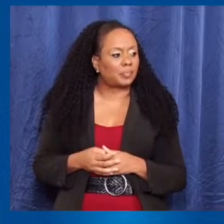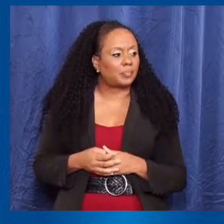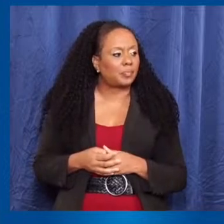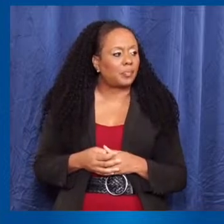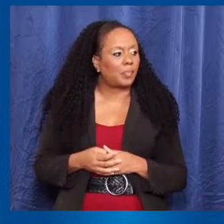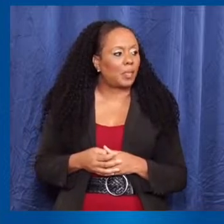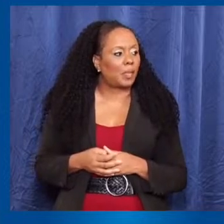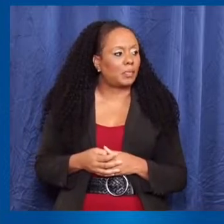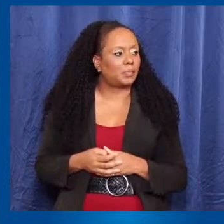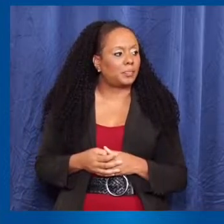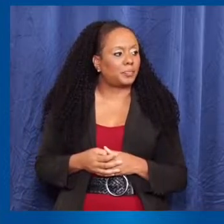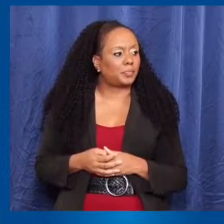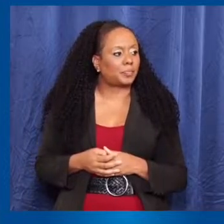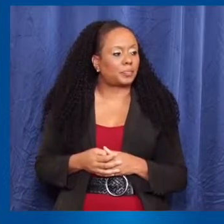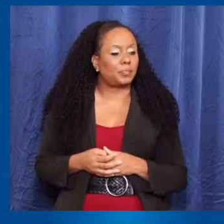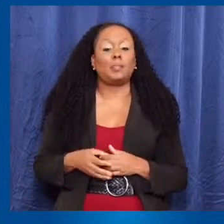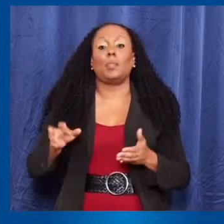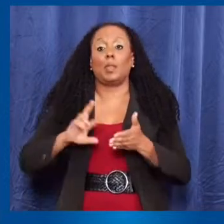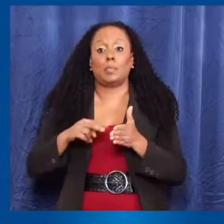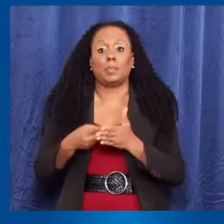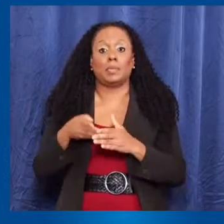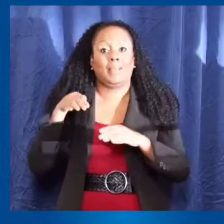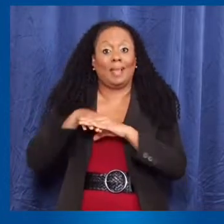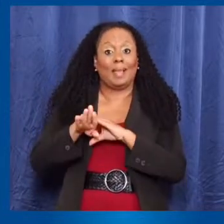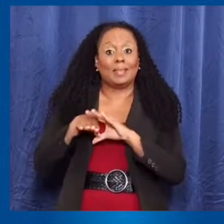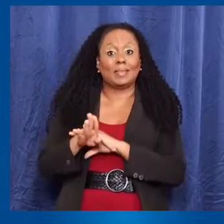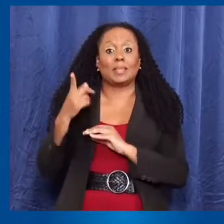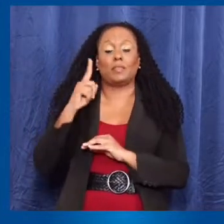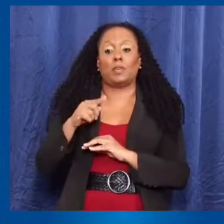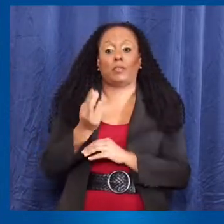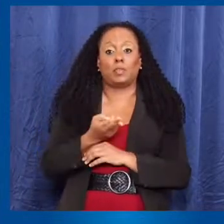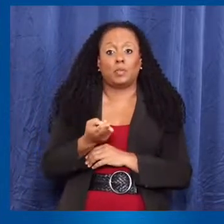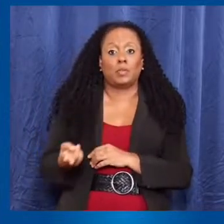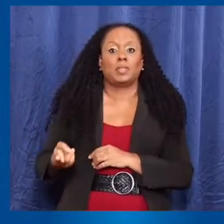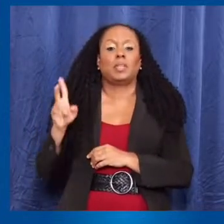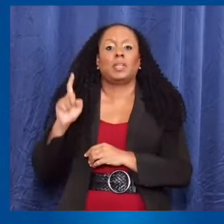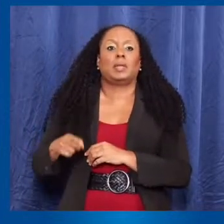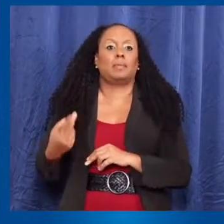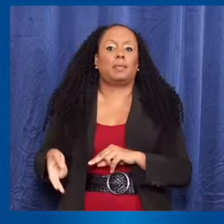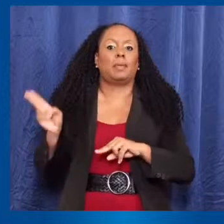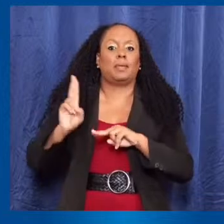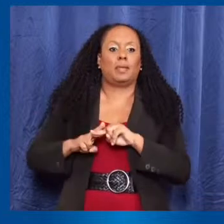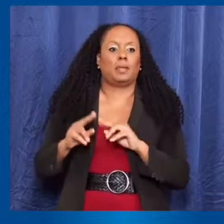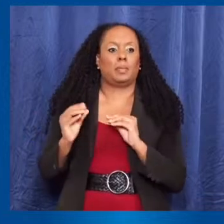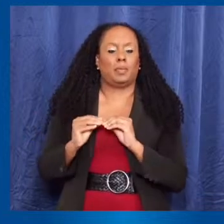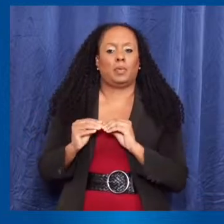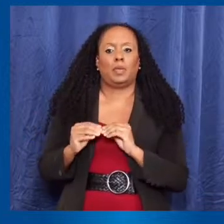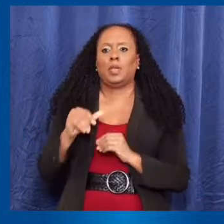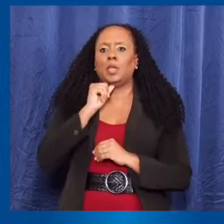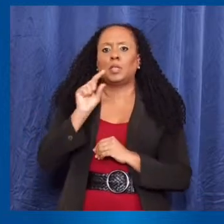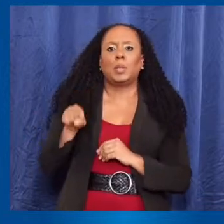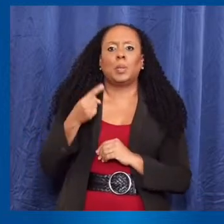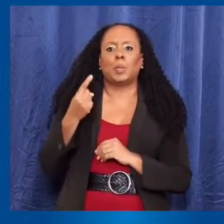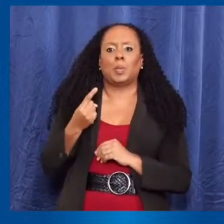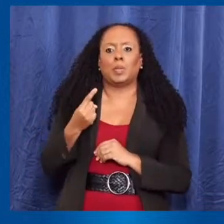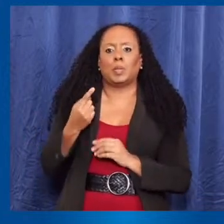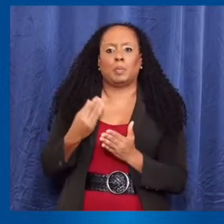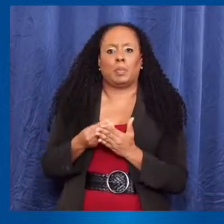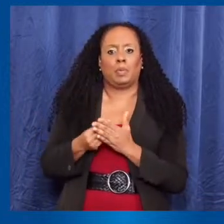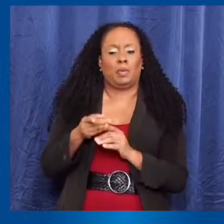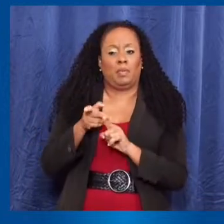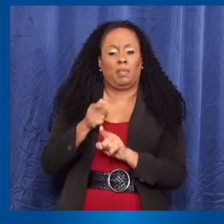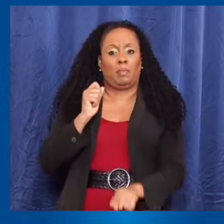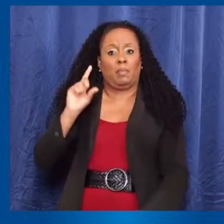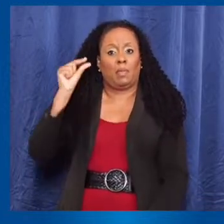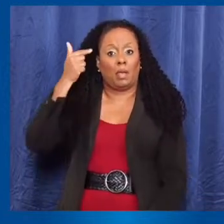access to resources needs to be amplified significantly. And we believe not just from public money from governments, but